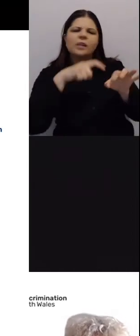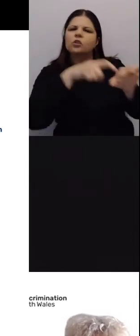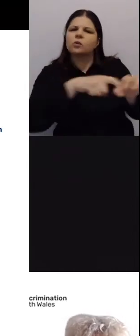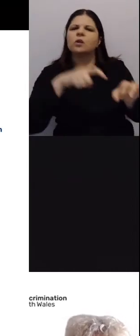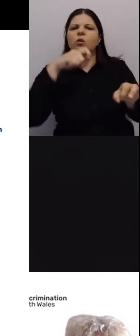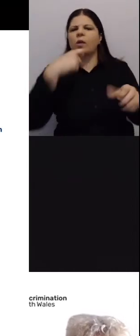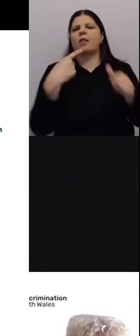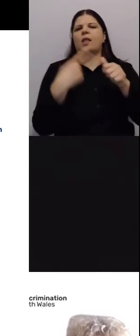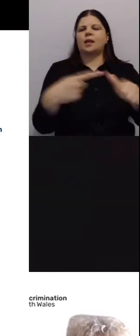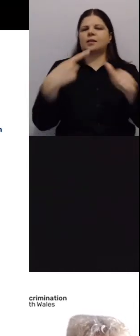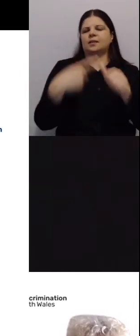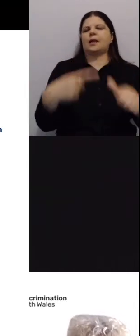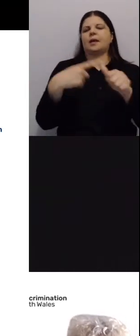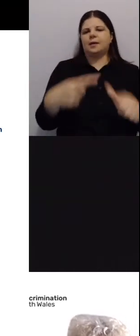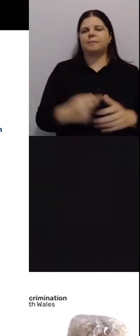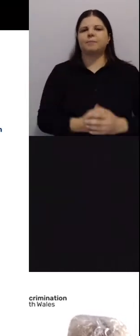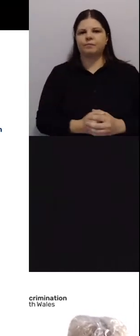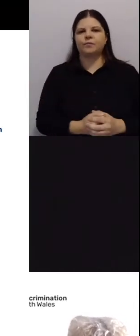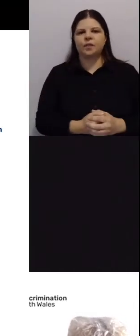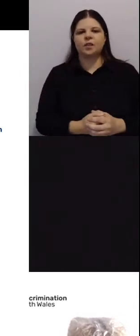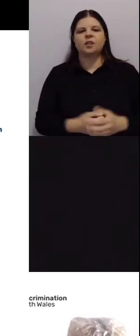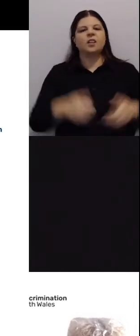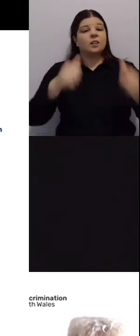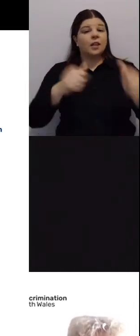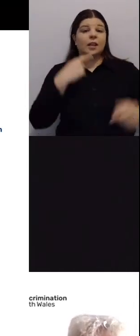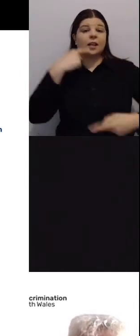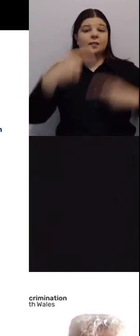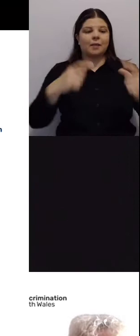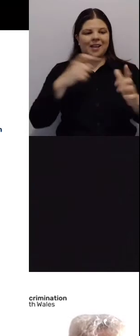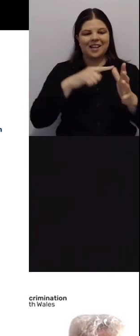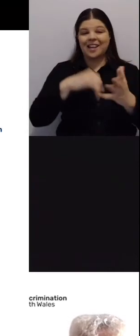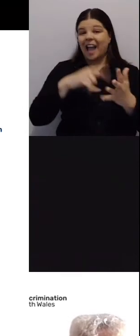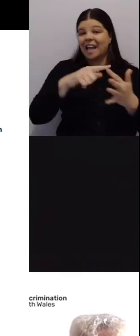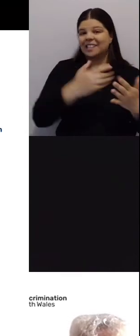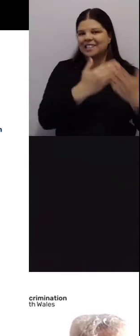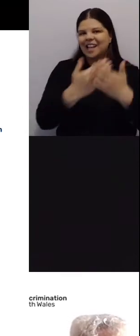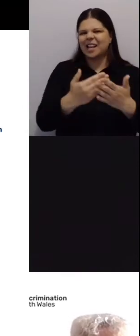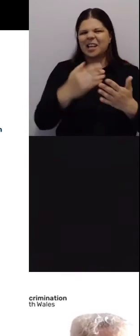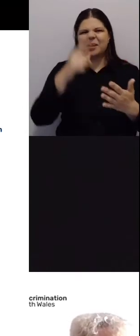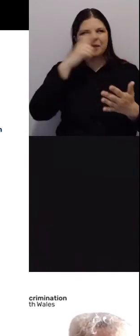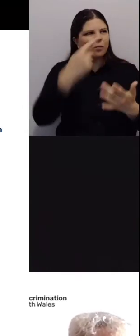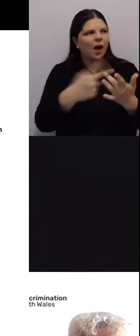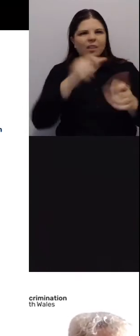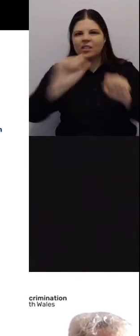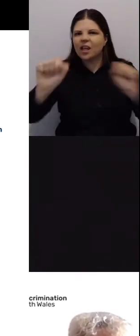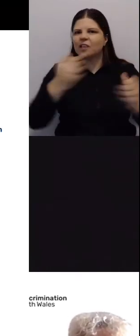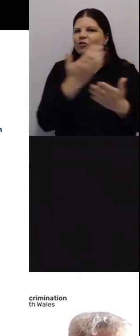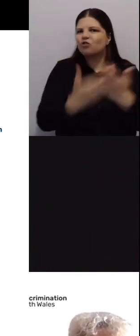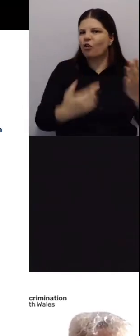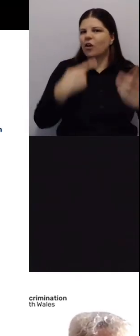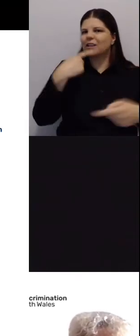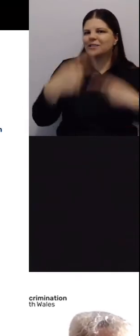questions and present some case studies. Over to you, Tori.